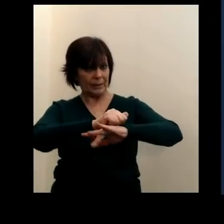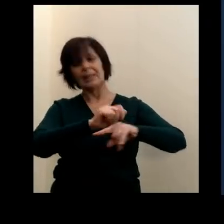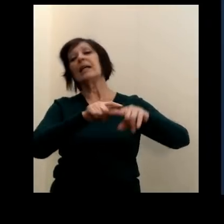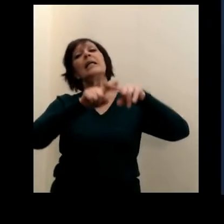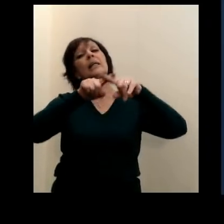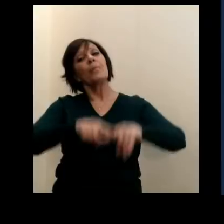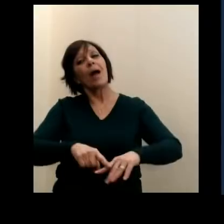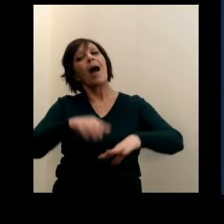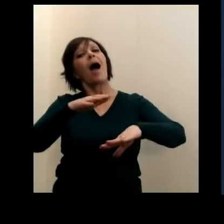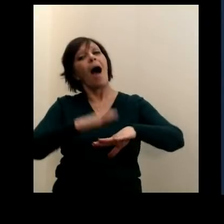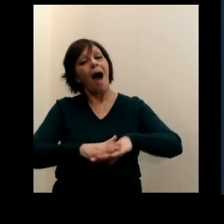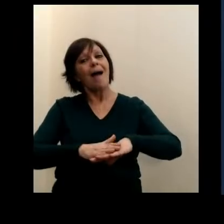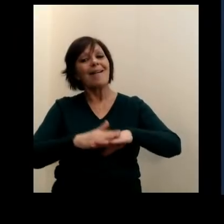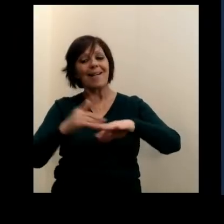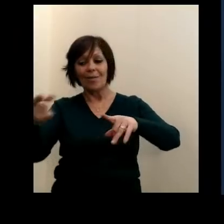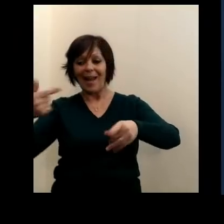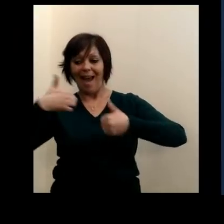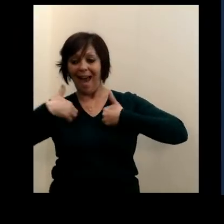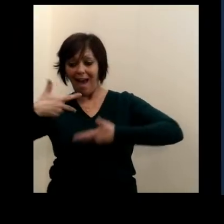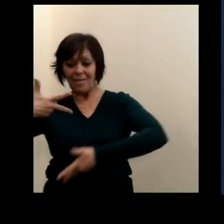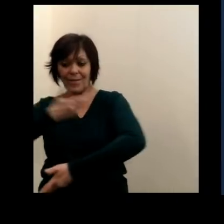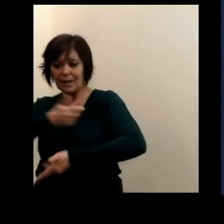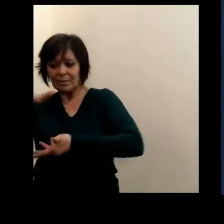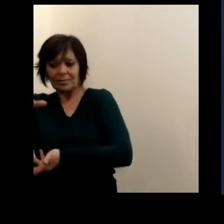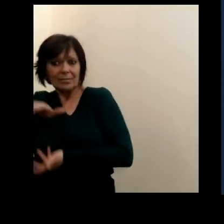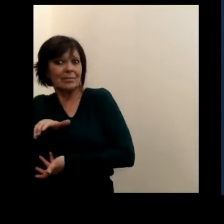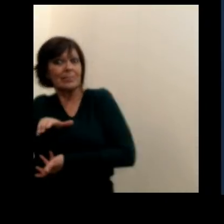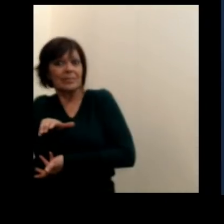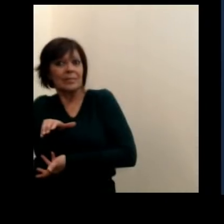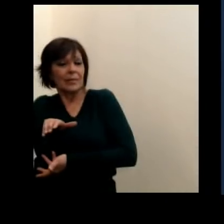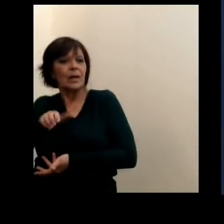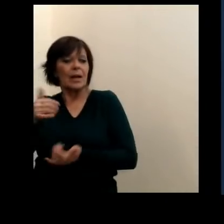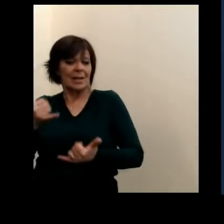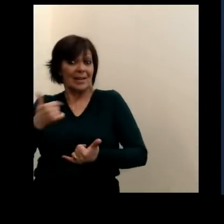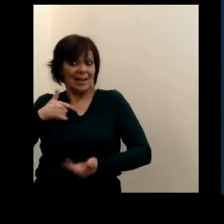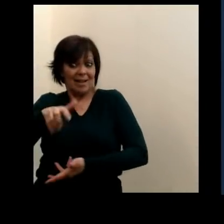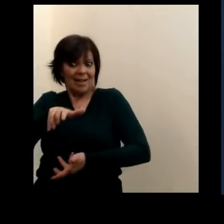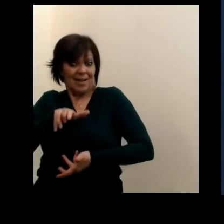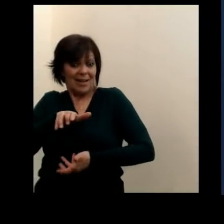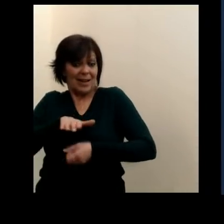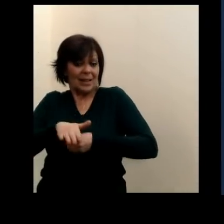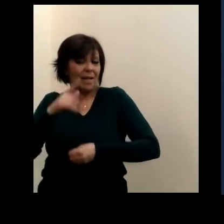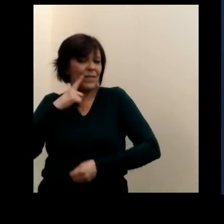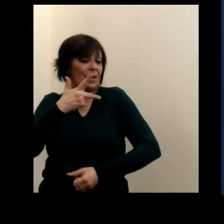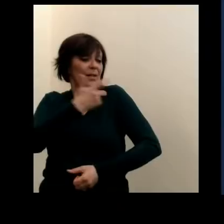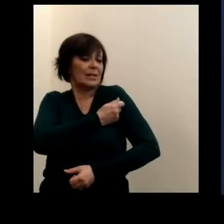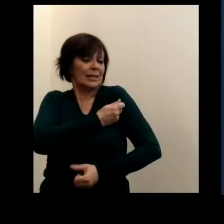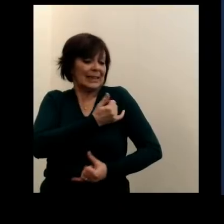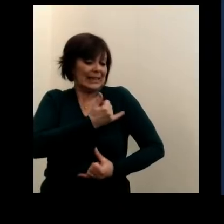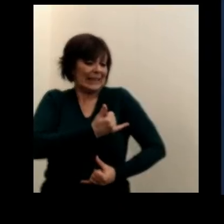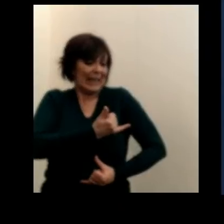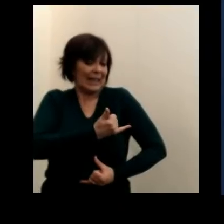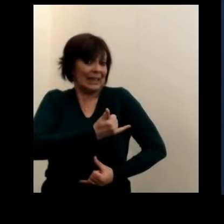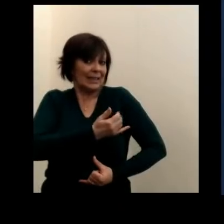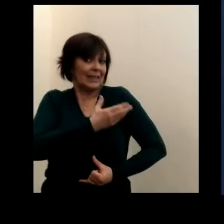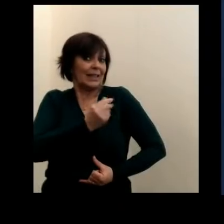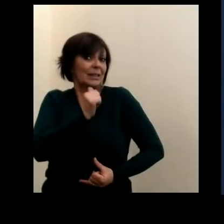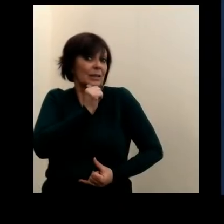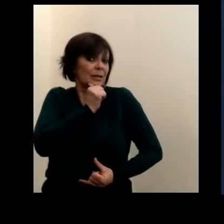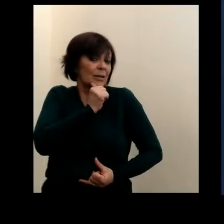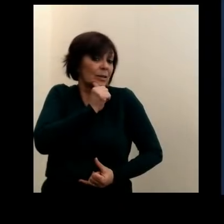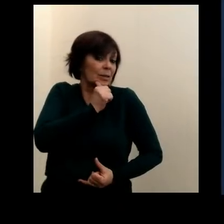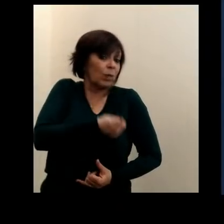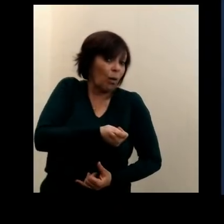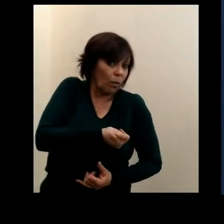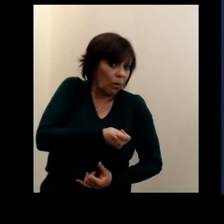upon actually having doses on hand. We have enough doses on hand to vaccinate the remainder of the people today, and now we